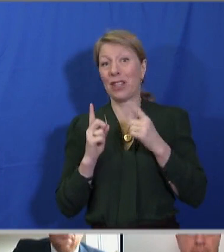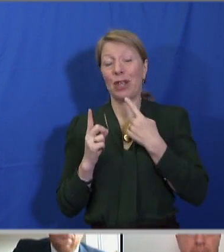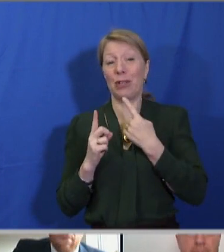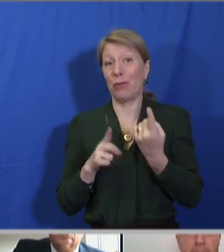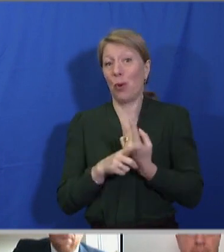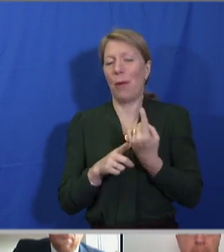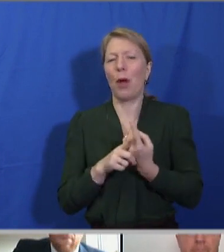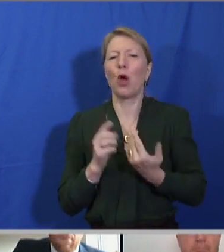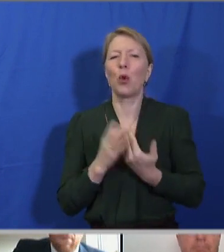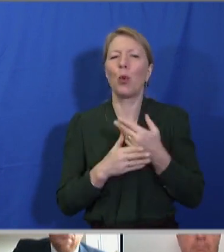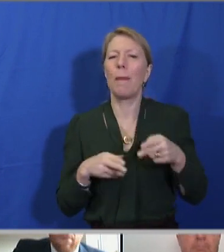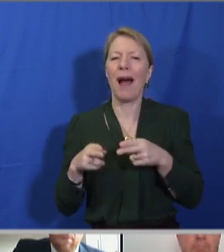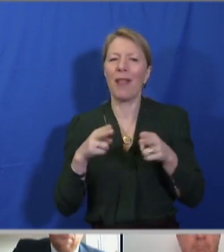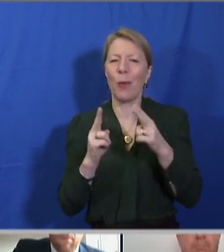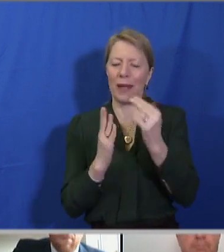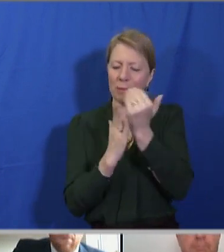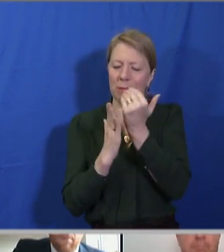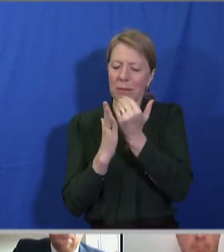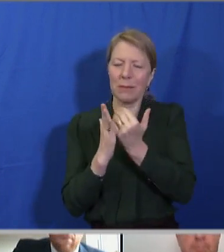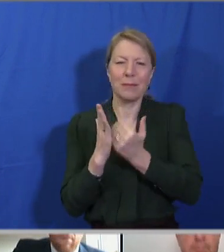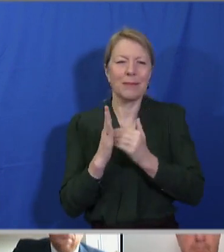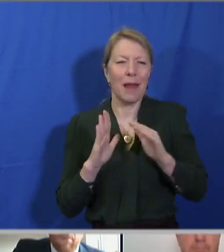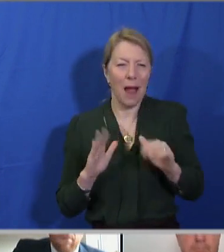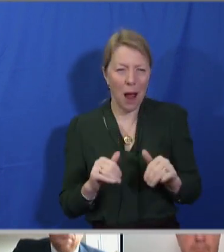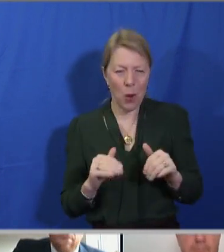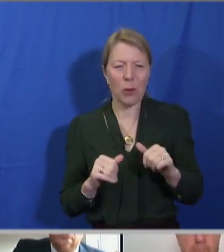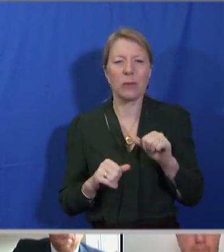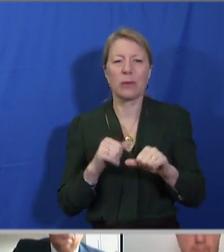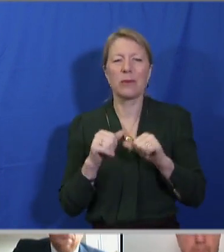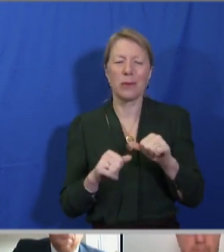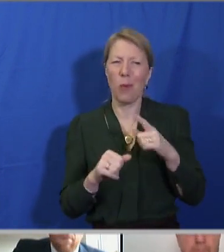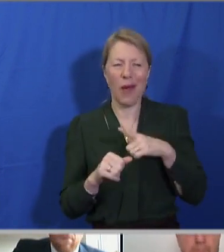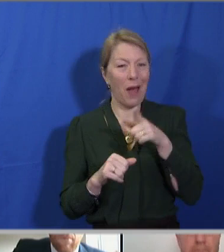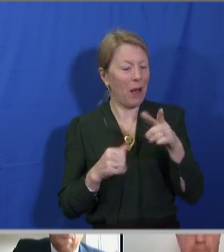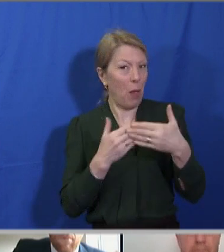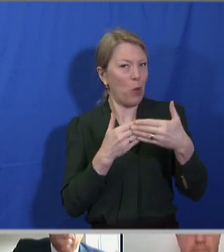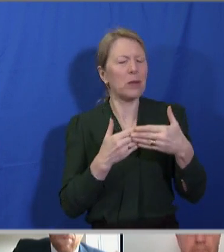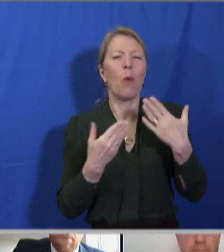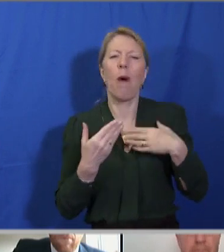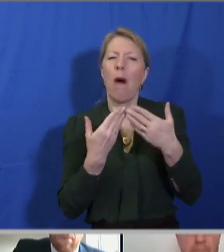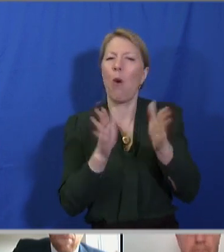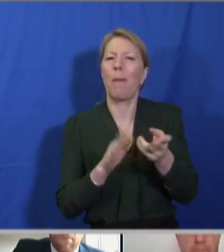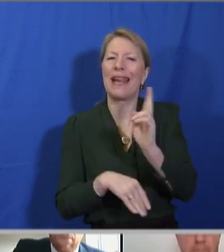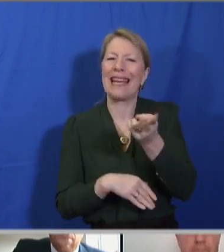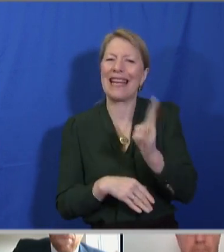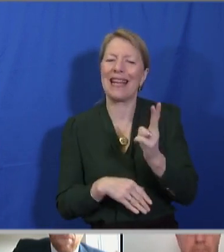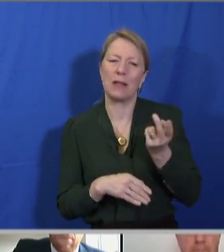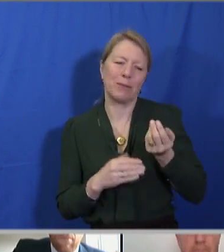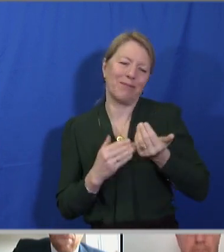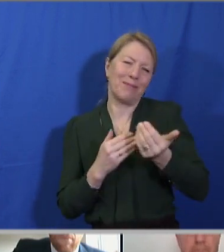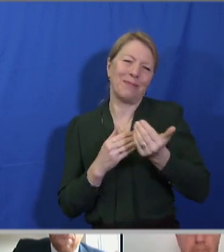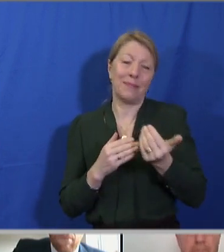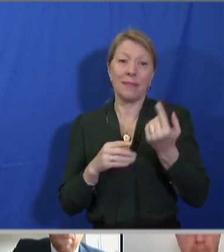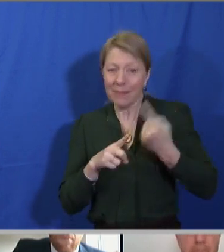trust to ensure that they do reopen respite and daycare services as quickly and as safely as is possible. We